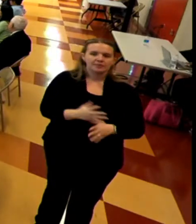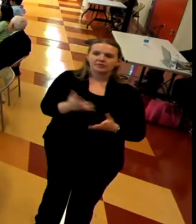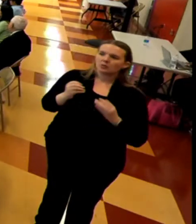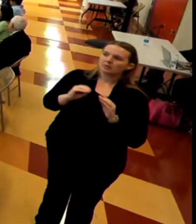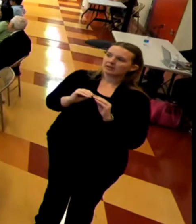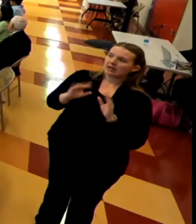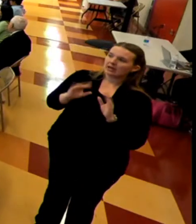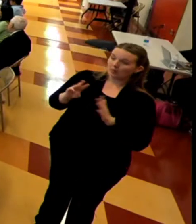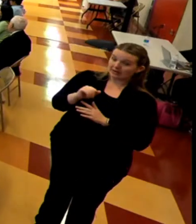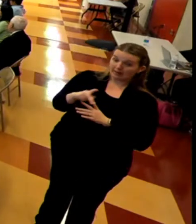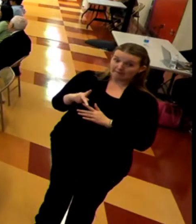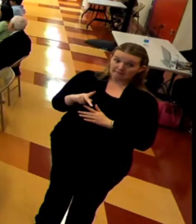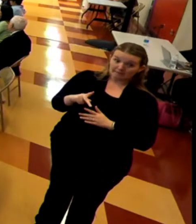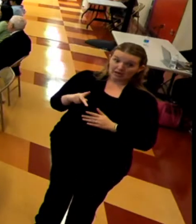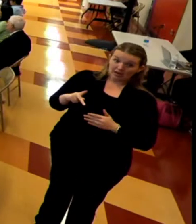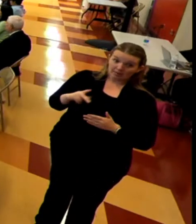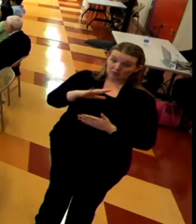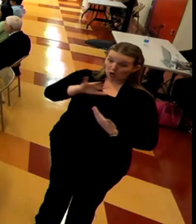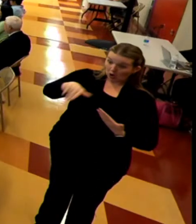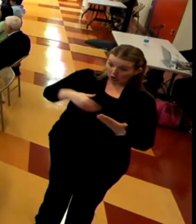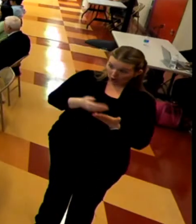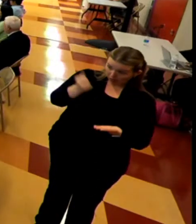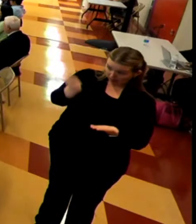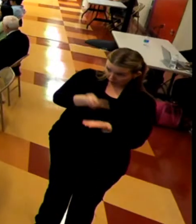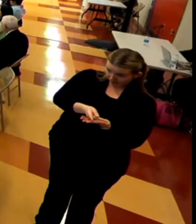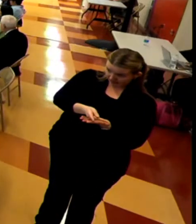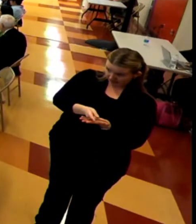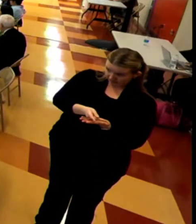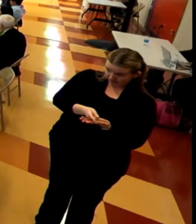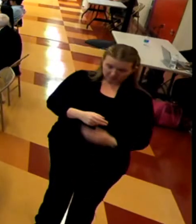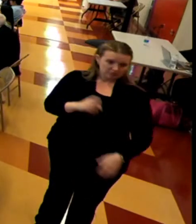that map was unanimously approved?